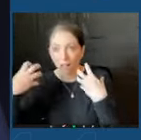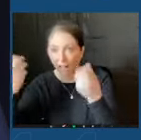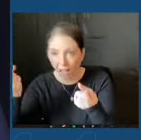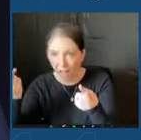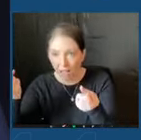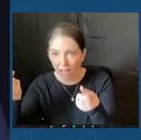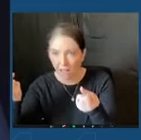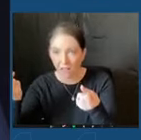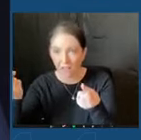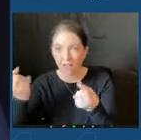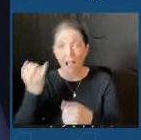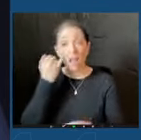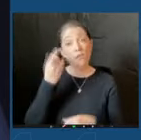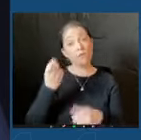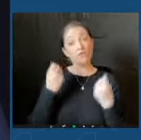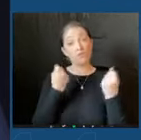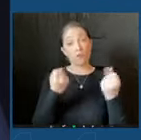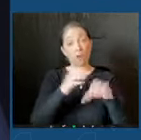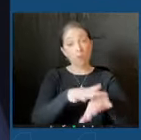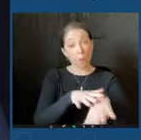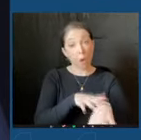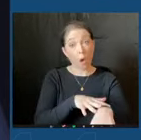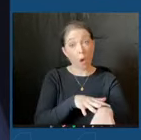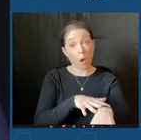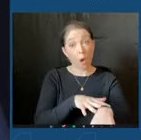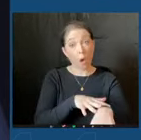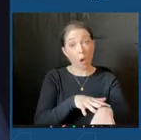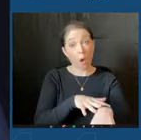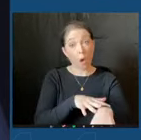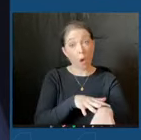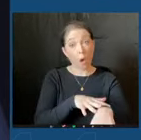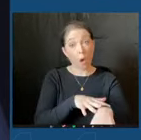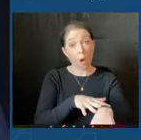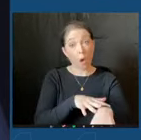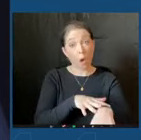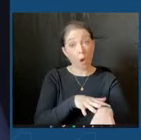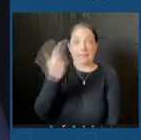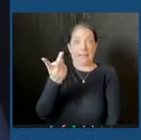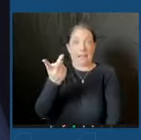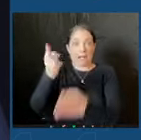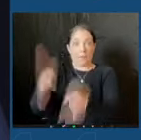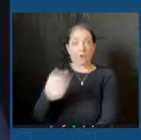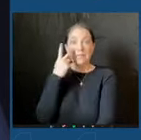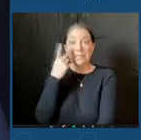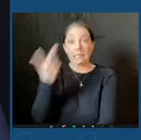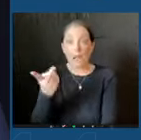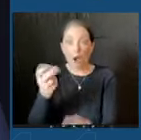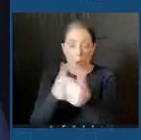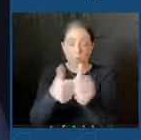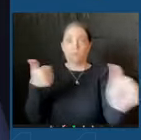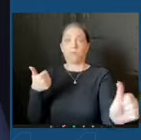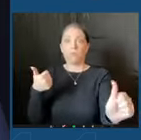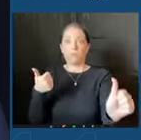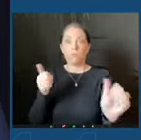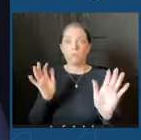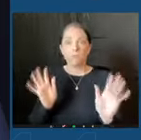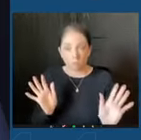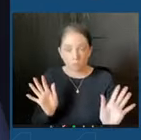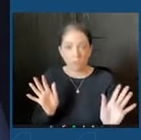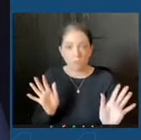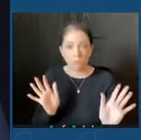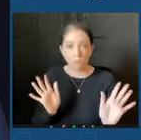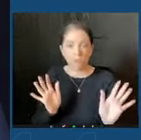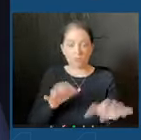going slowly, first of all, you might see that person and avoid the crash to begin with. Traffic violence